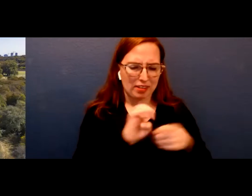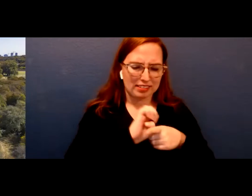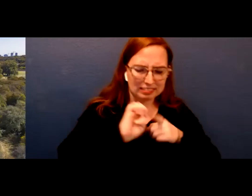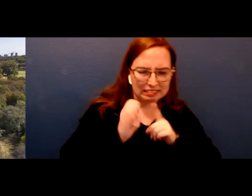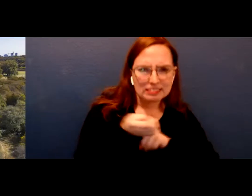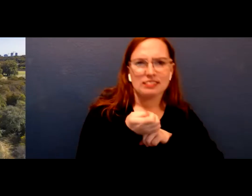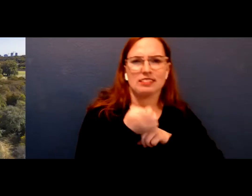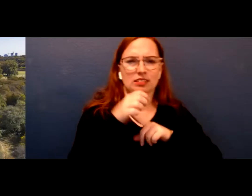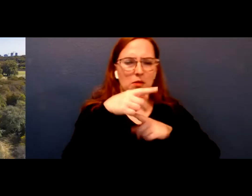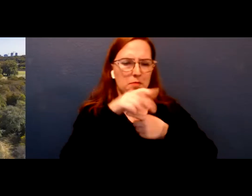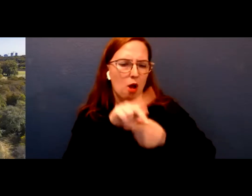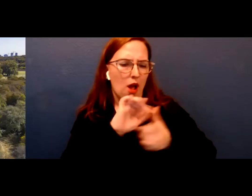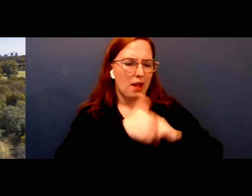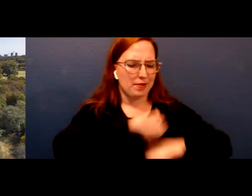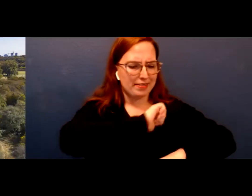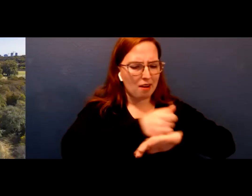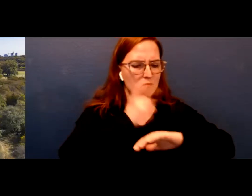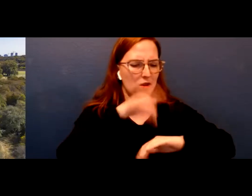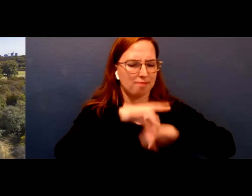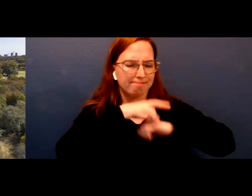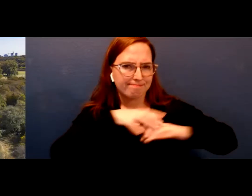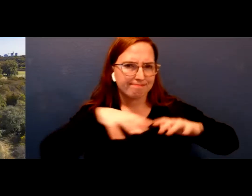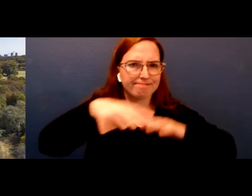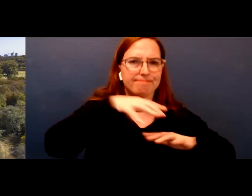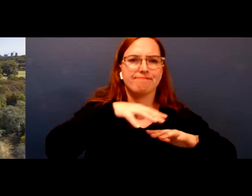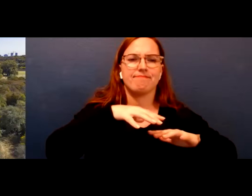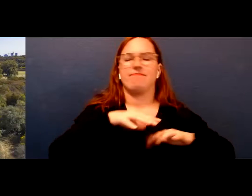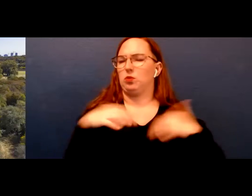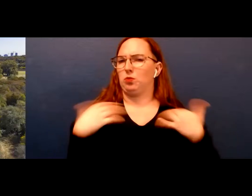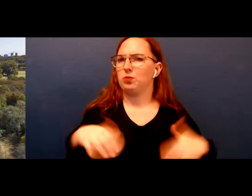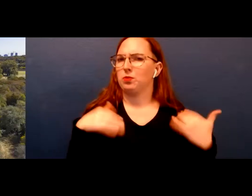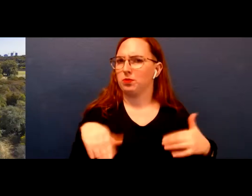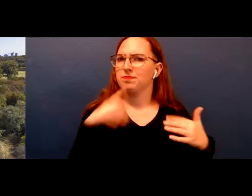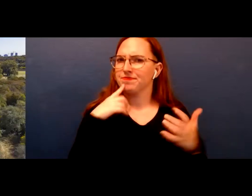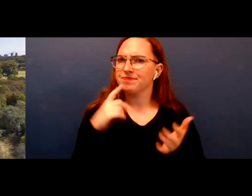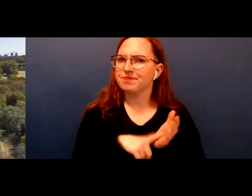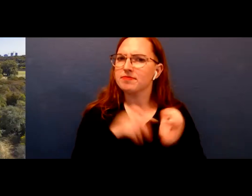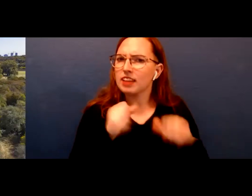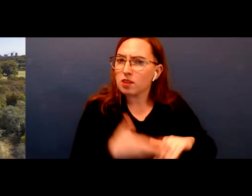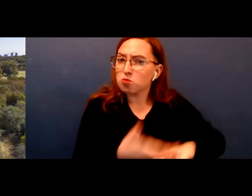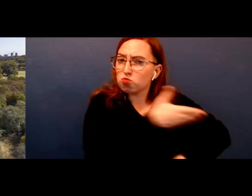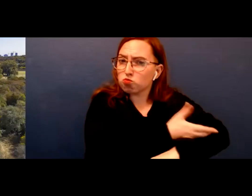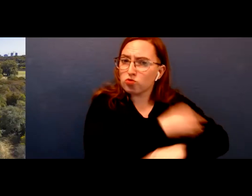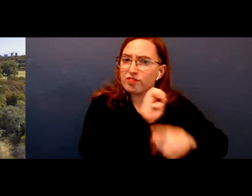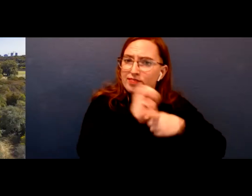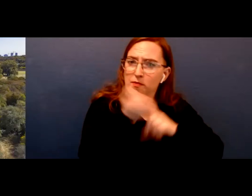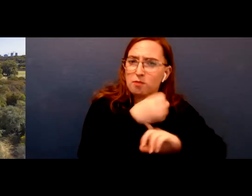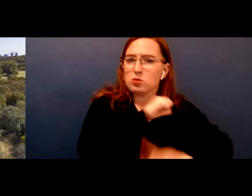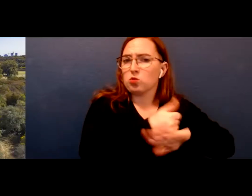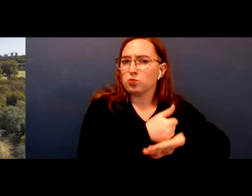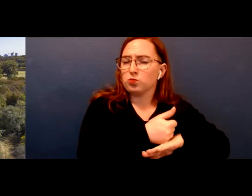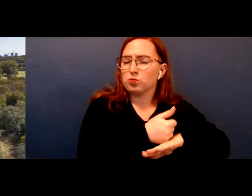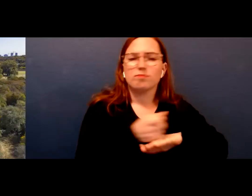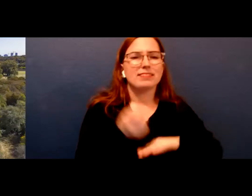of the park, and rightly so. There's a lot that can be improved there. I think we're just using slightly